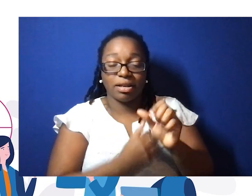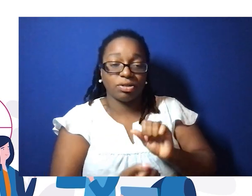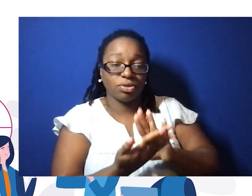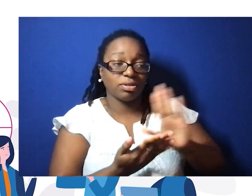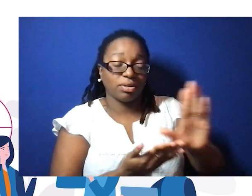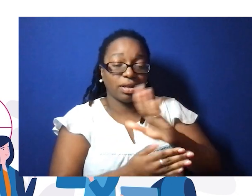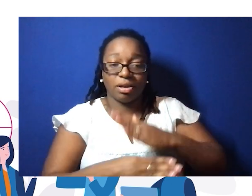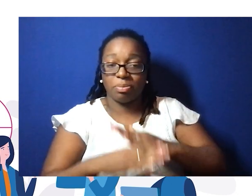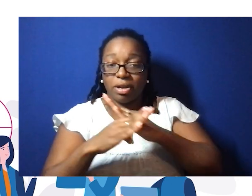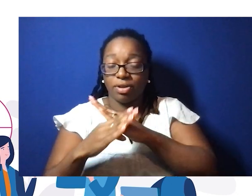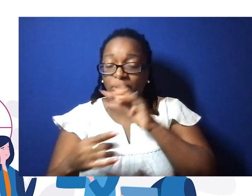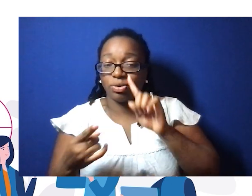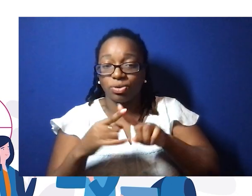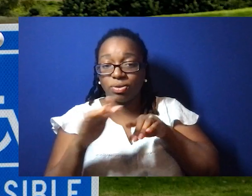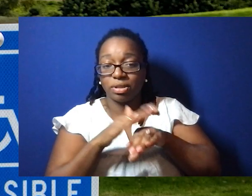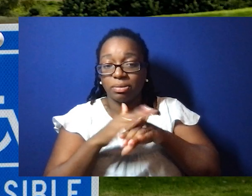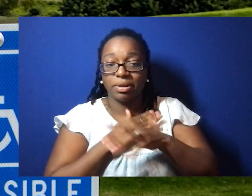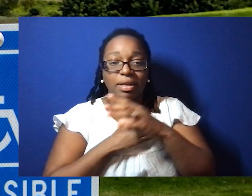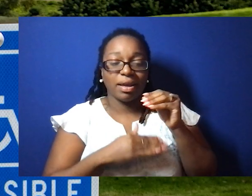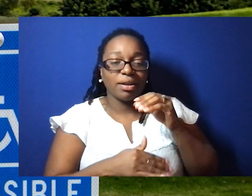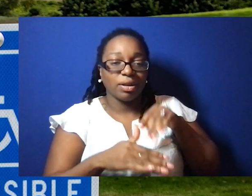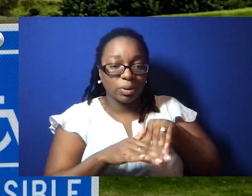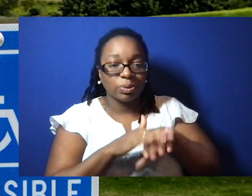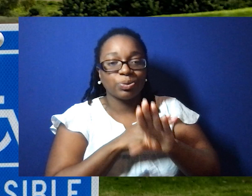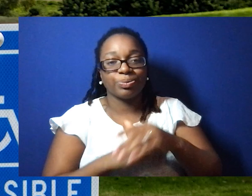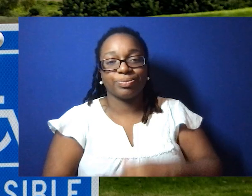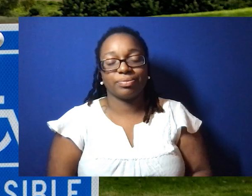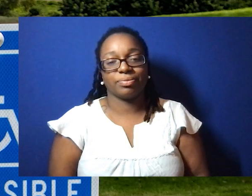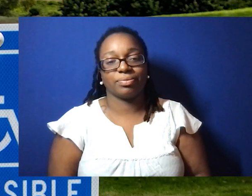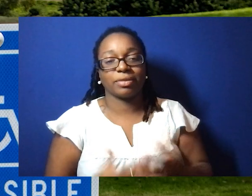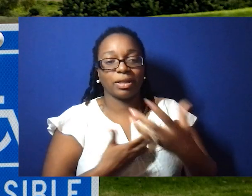all the potential barriers to accessibility and inclusion.